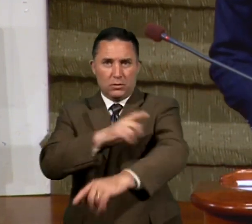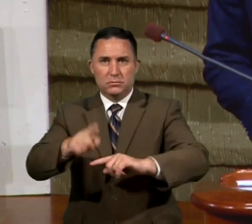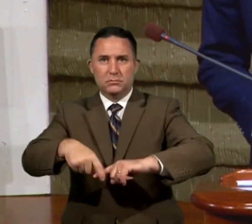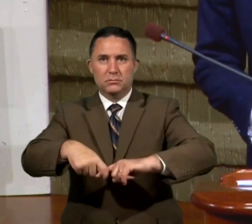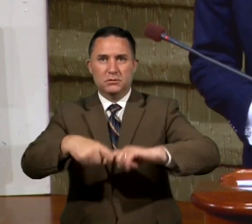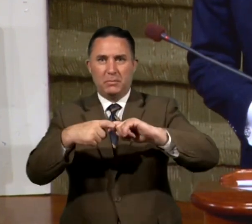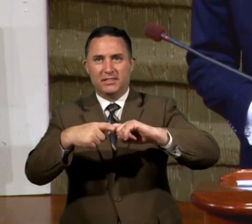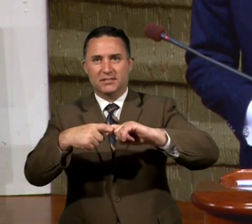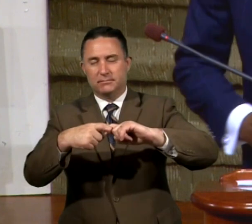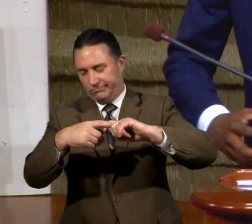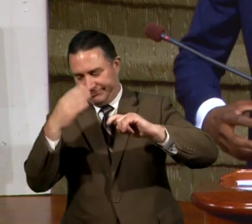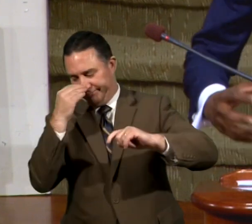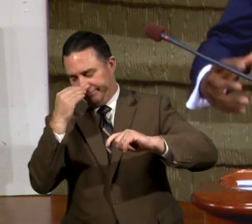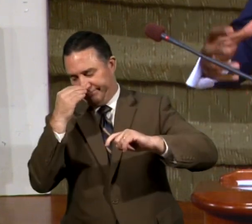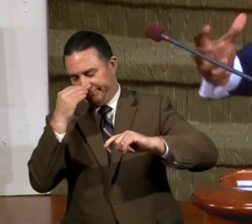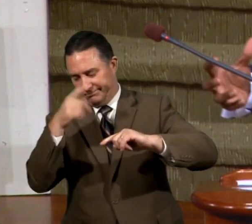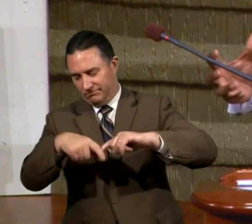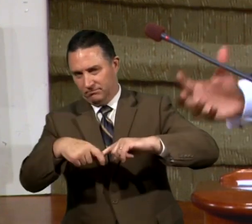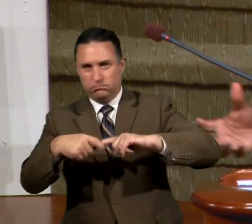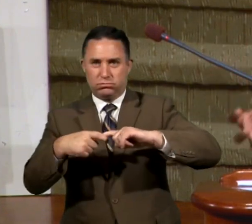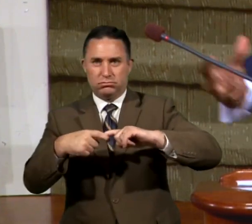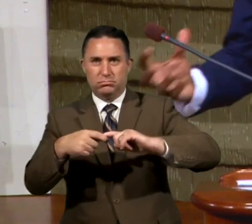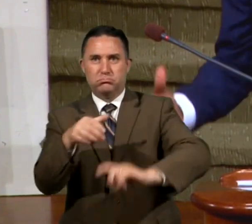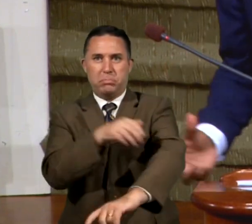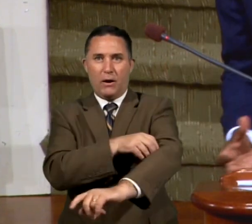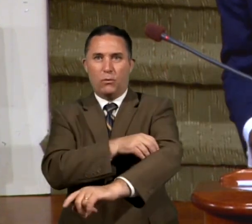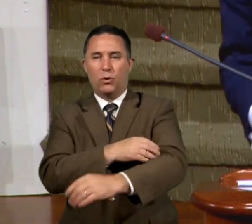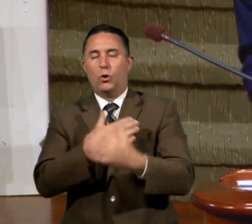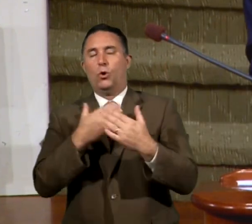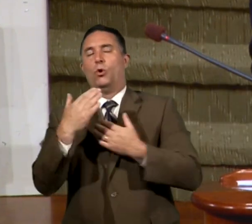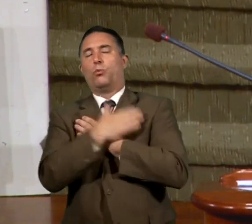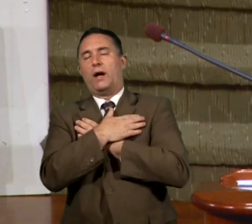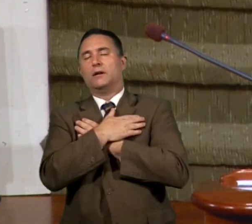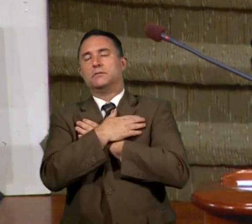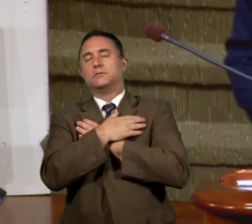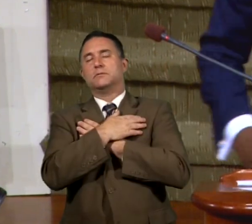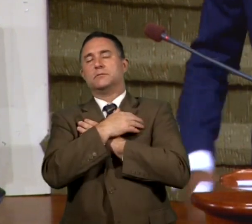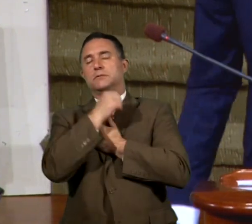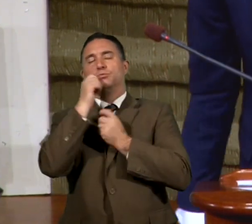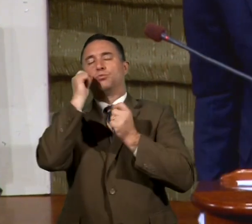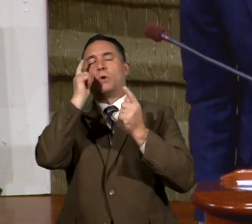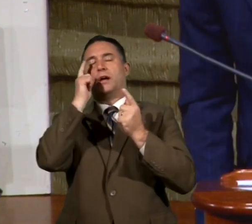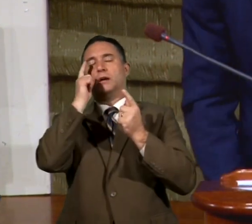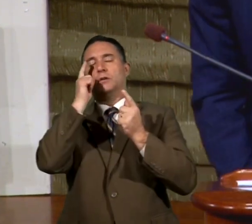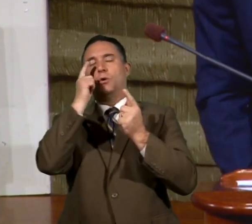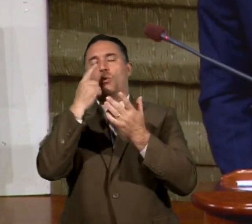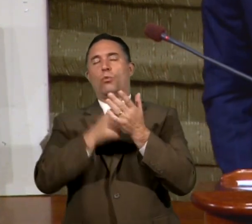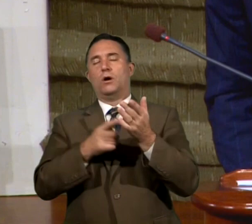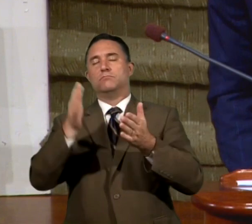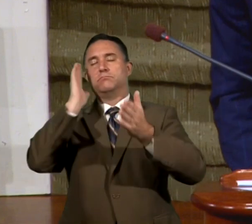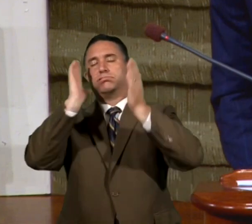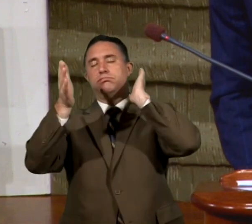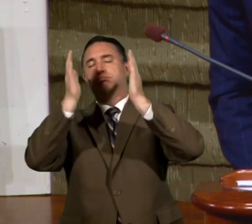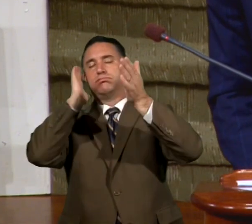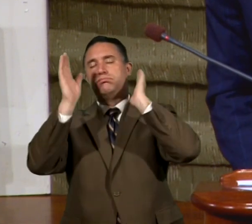suspended. And one person rests unconscious of what passes around them.